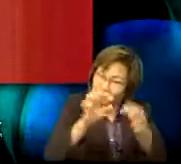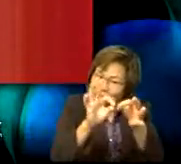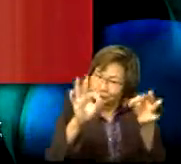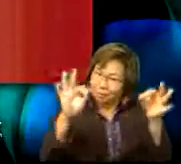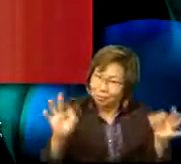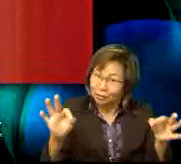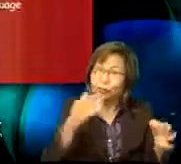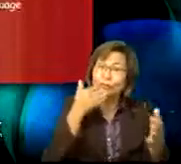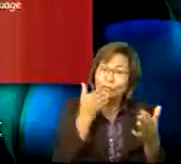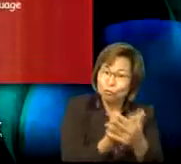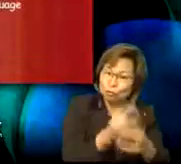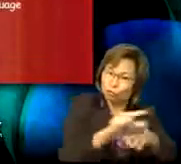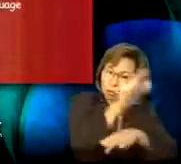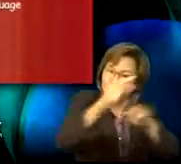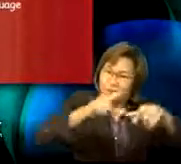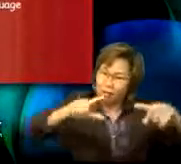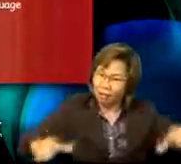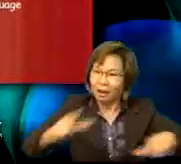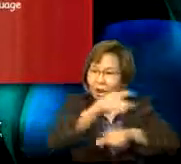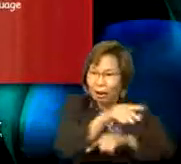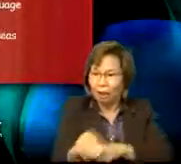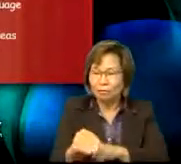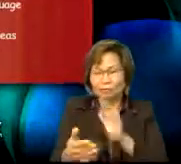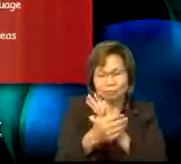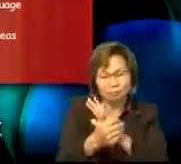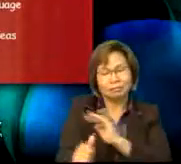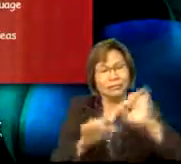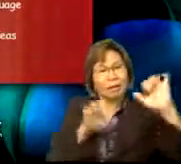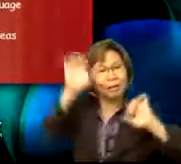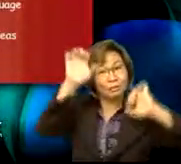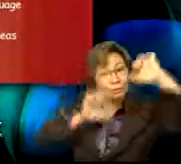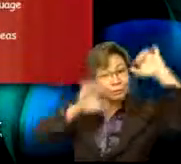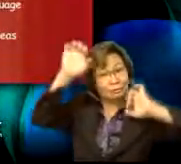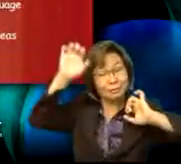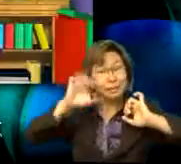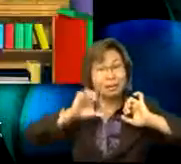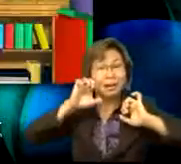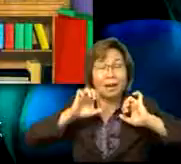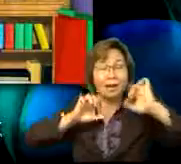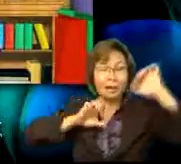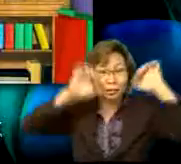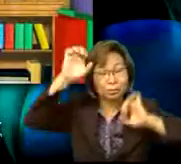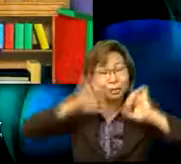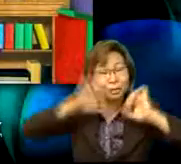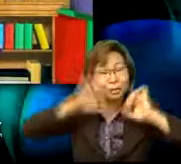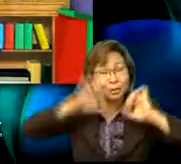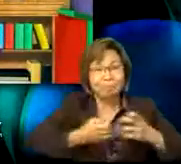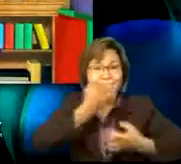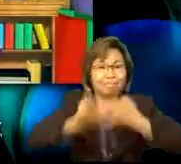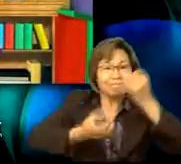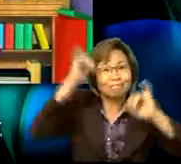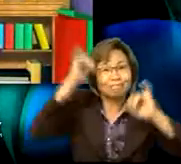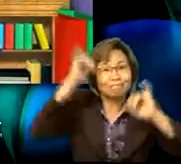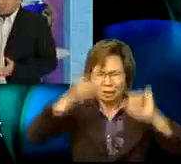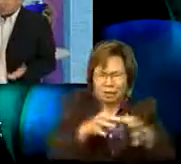correct sentences, good usage of language, and the ability to express ideas. Can you please explain that